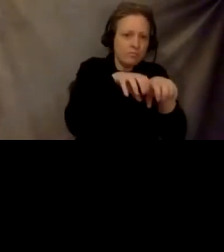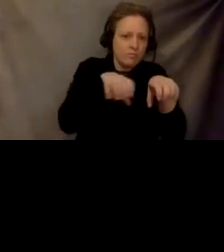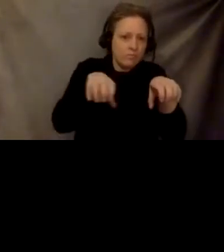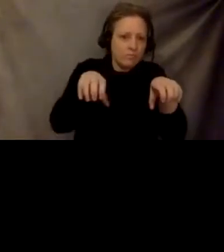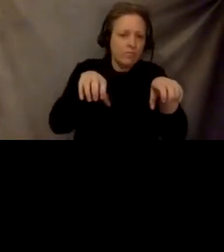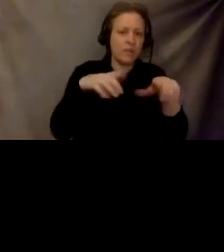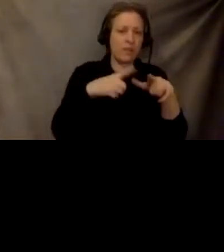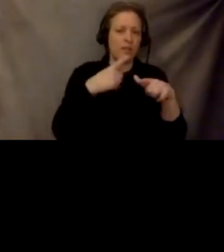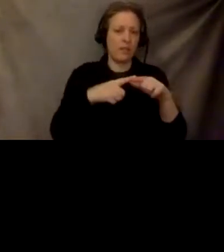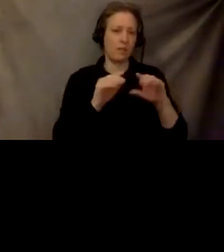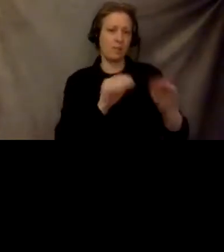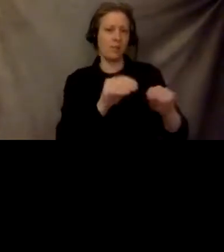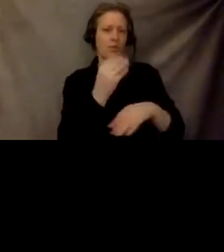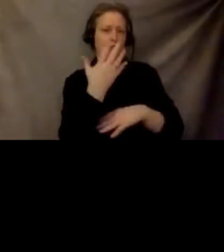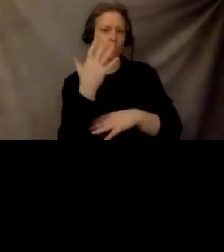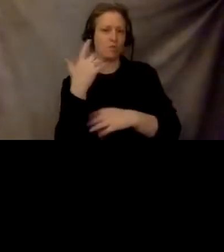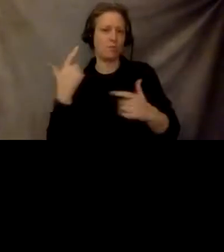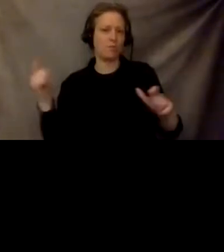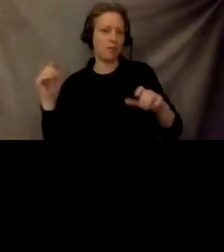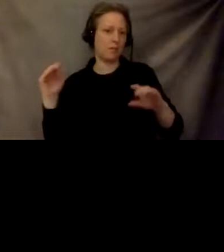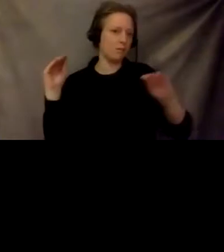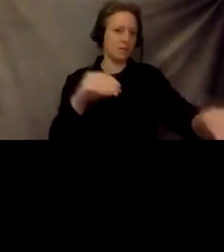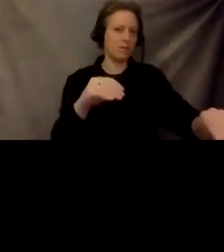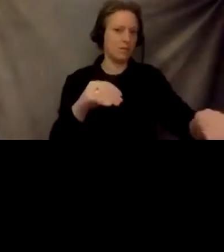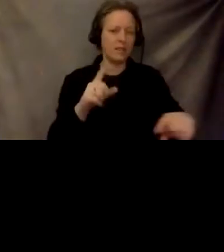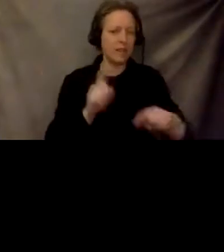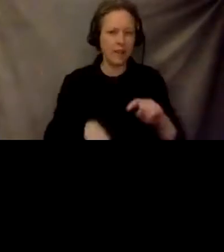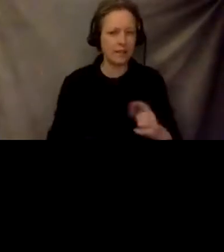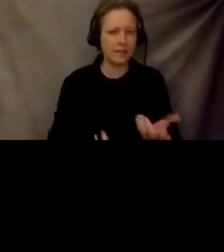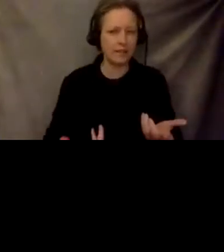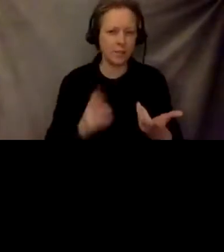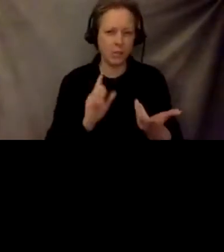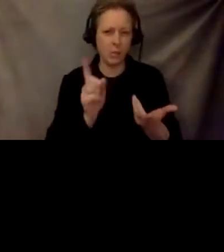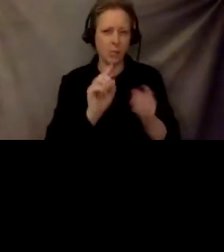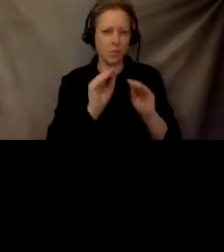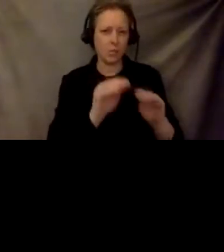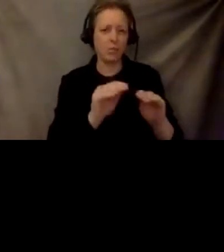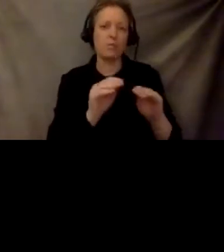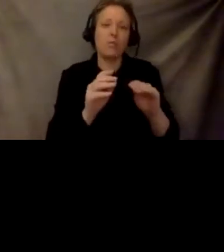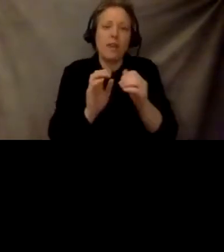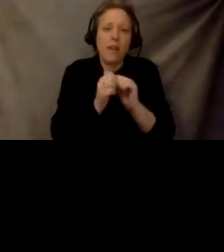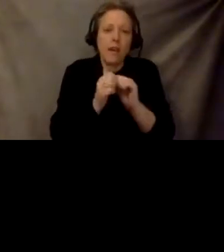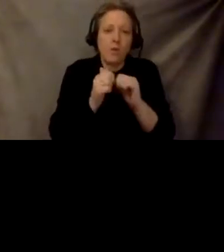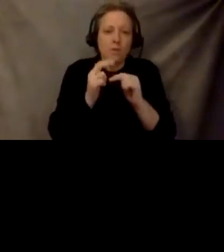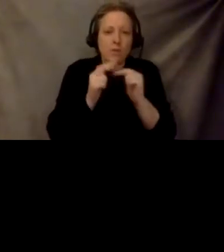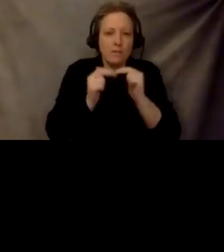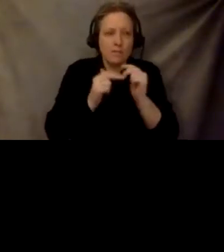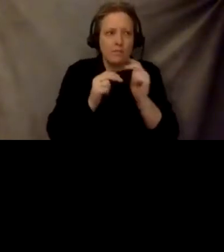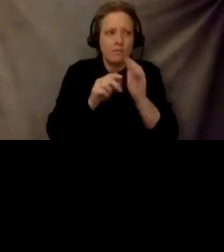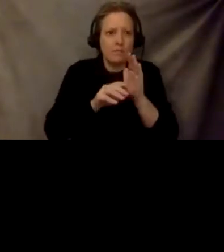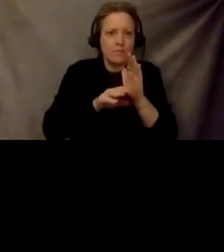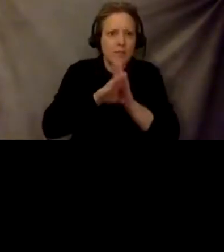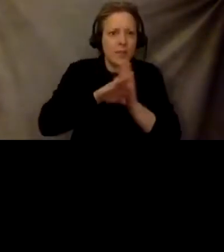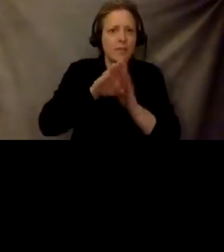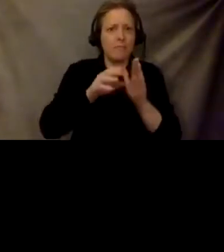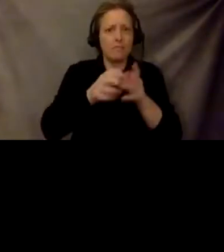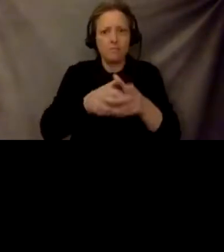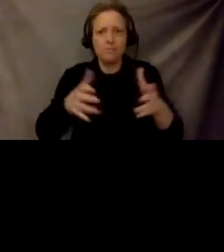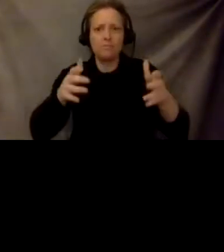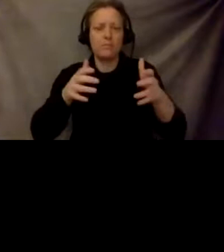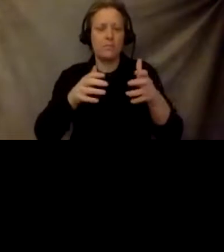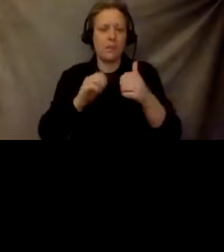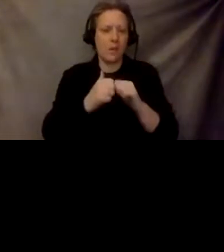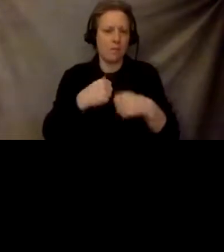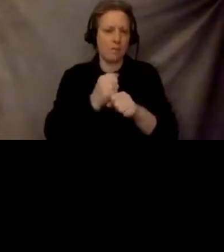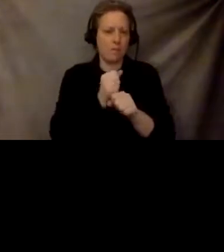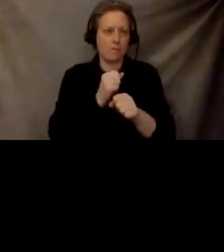in there. I mean, it's just impossible. It doesn't work. So how do we develop? And that's, to me, the key. How do we develop so that there's areas where they